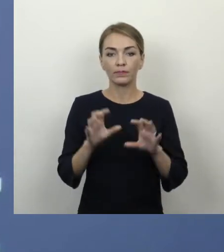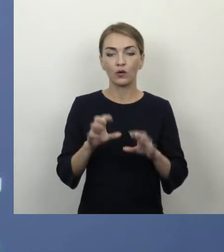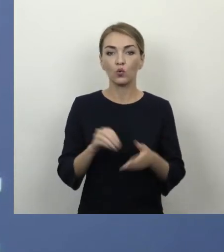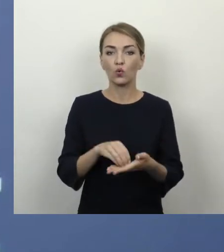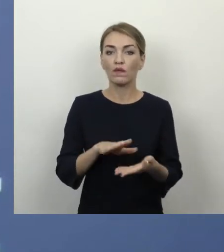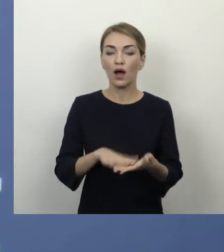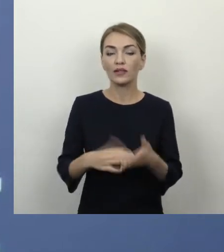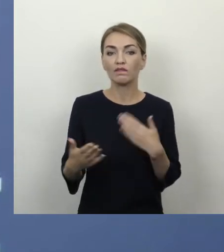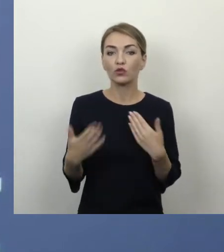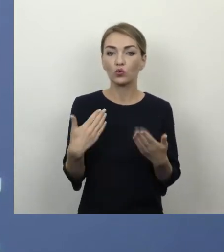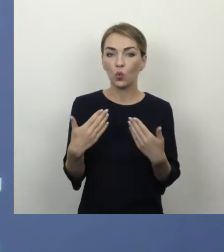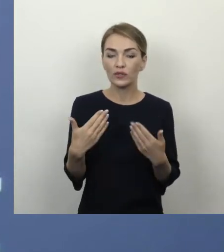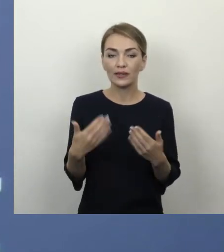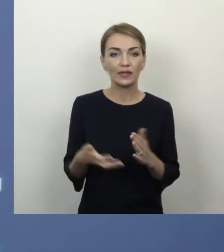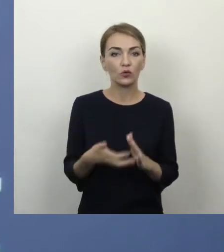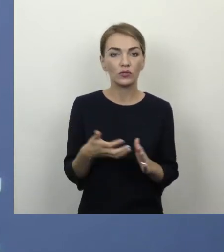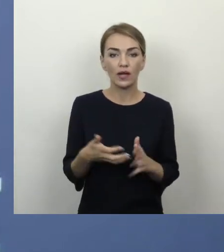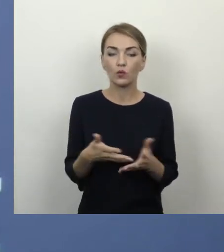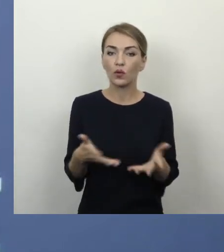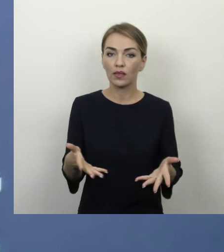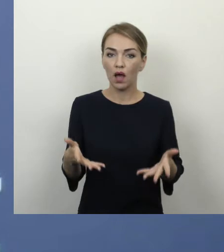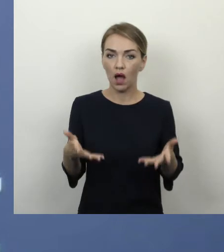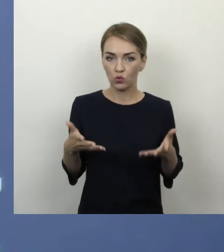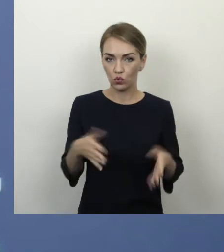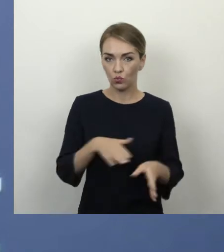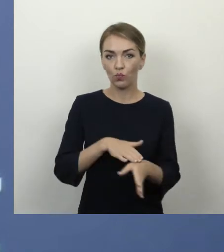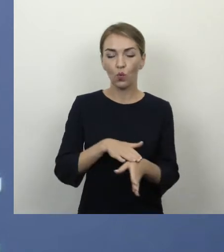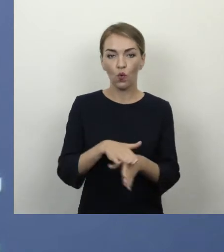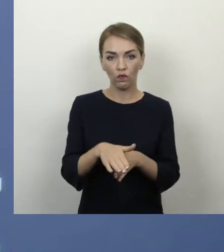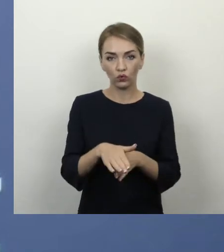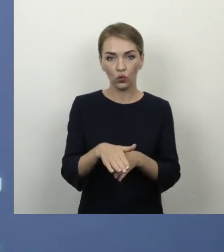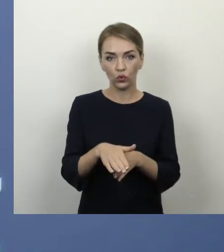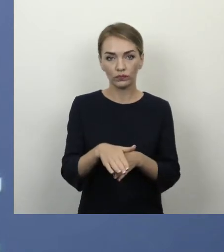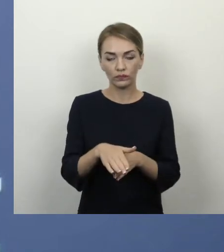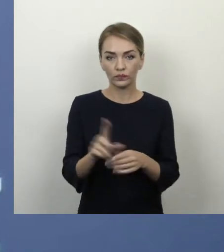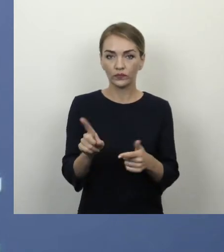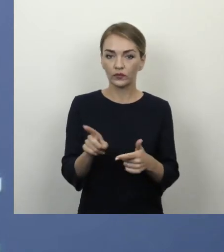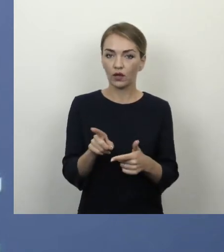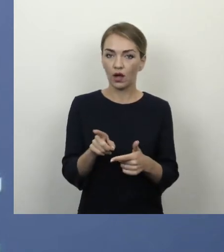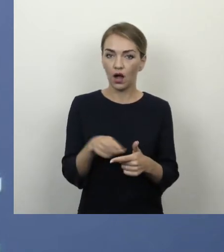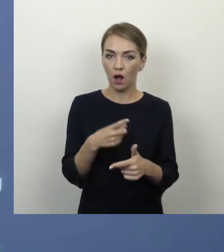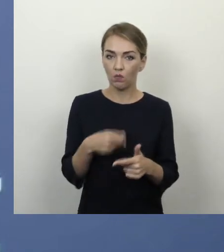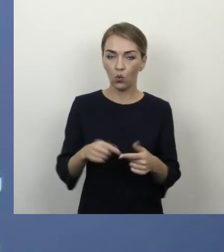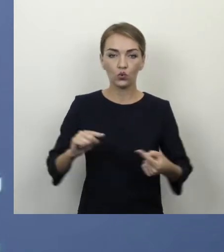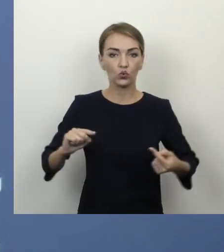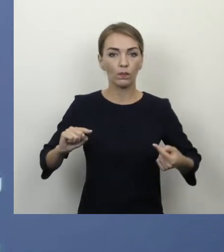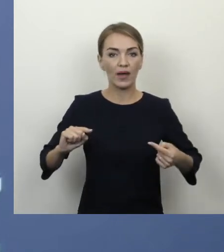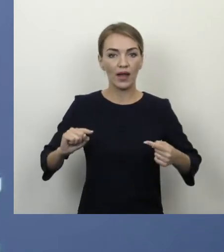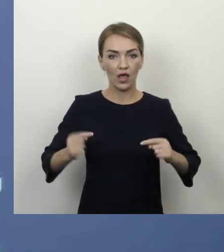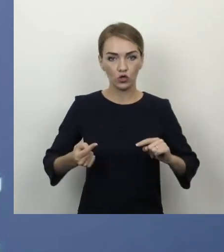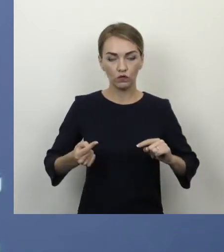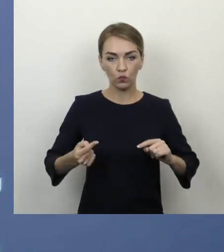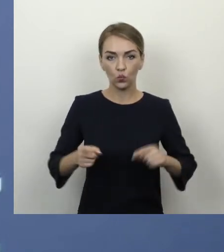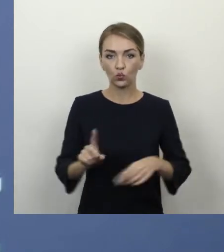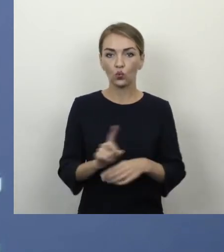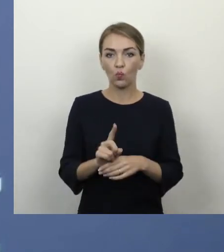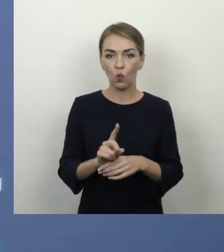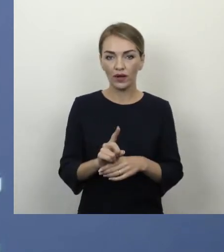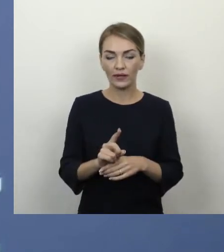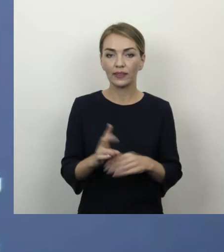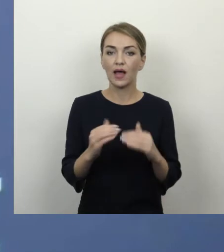law. Thus, this becomes very important for purposes of regulation of legal